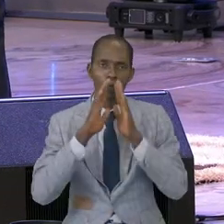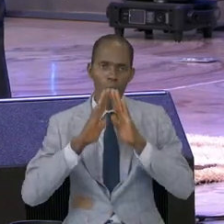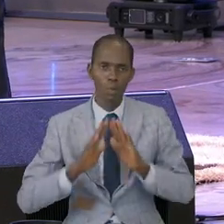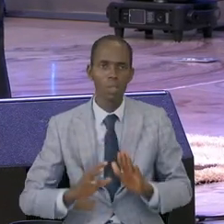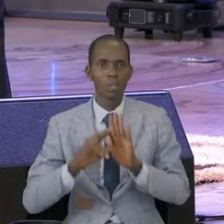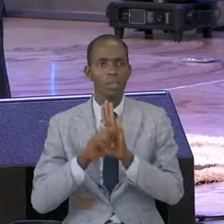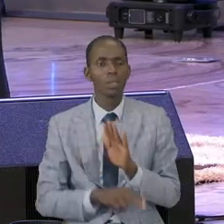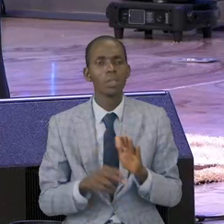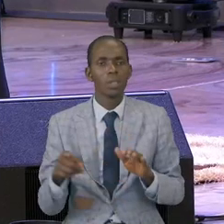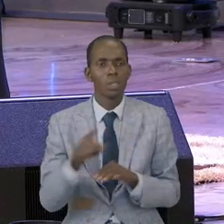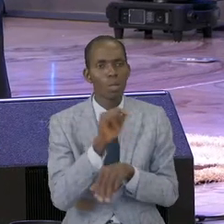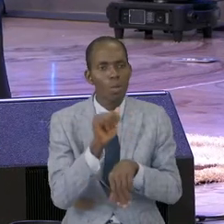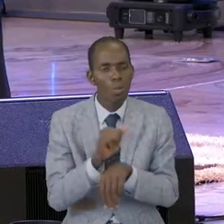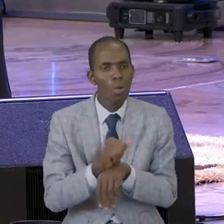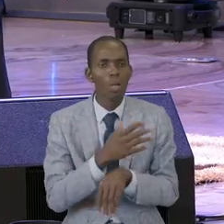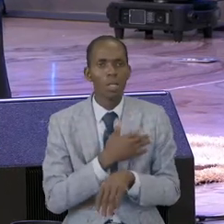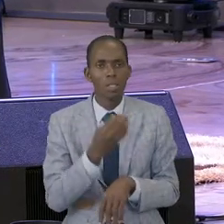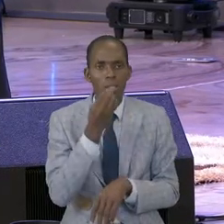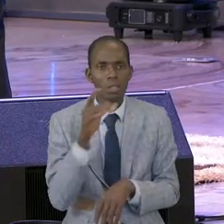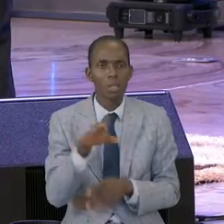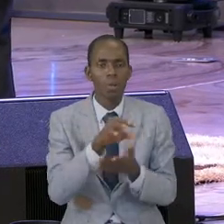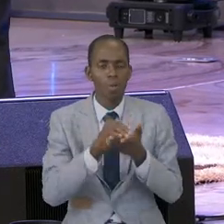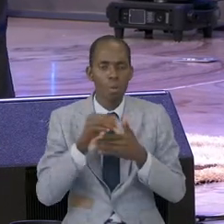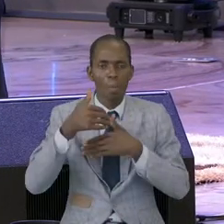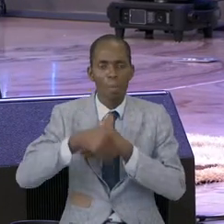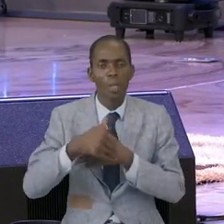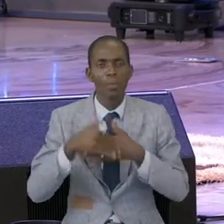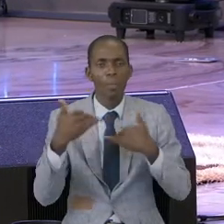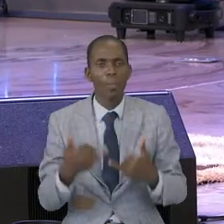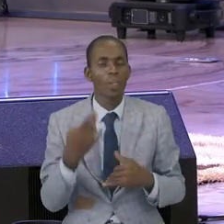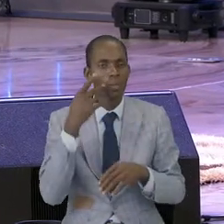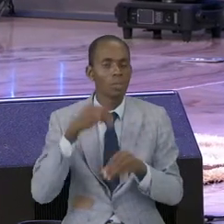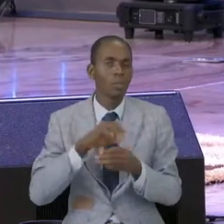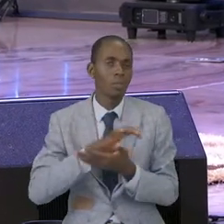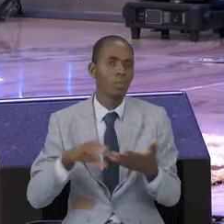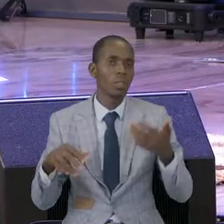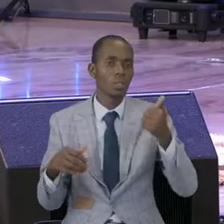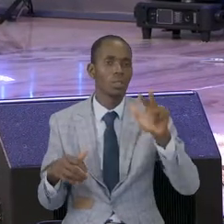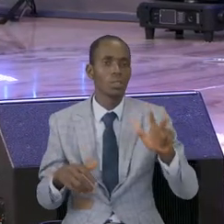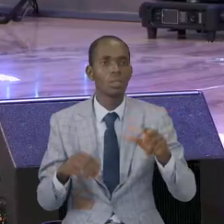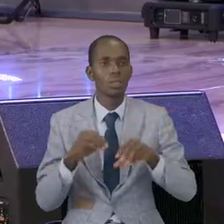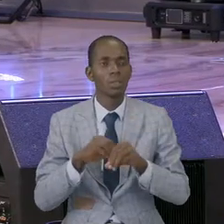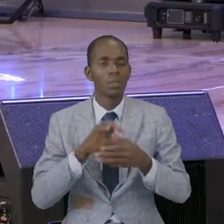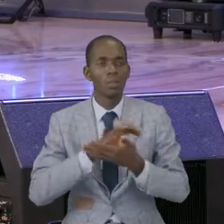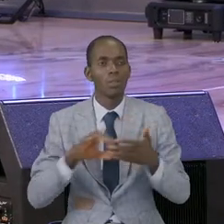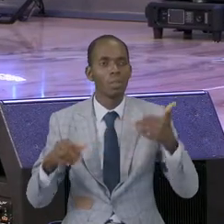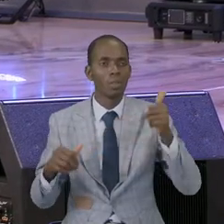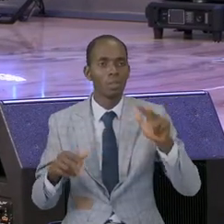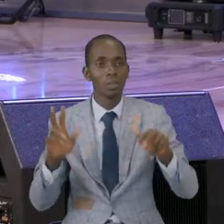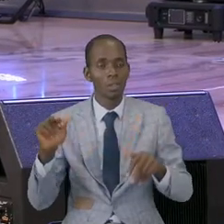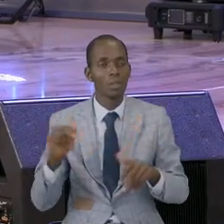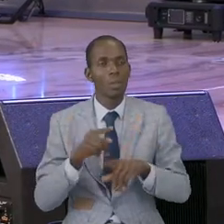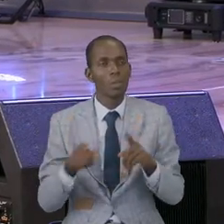quietness they work and eat their own bread. Now verse 13 says, but ye